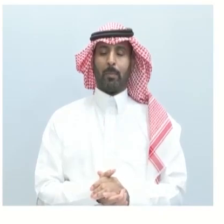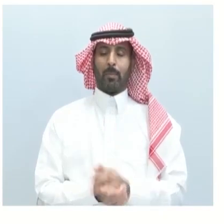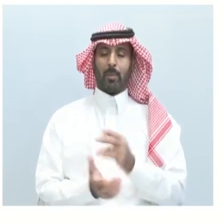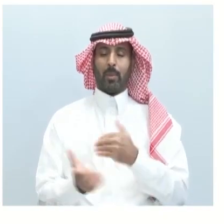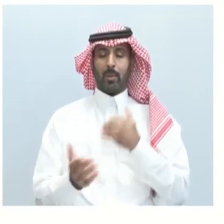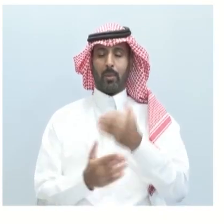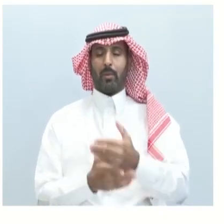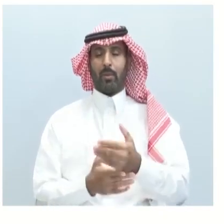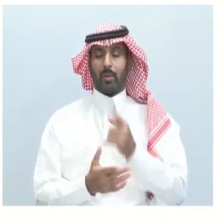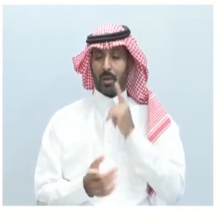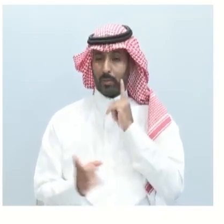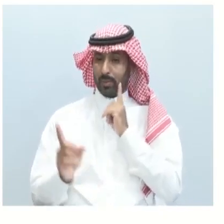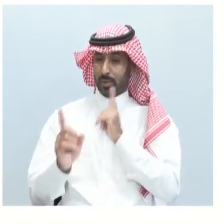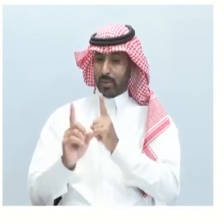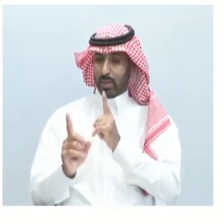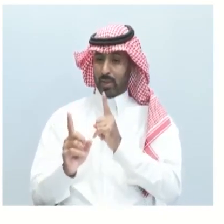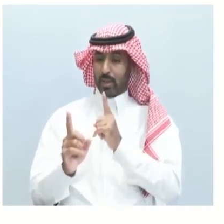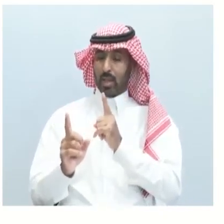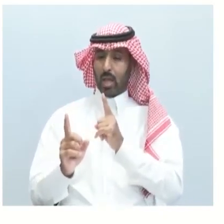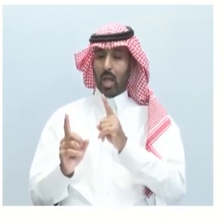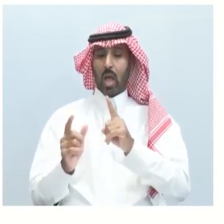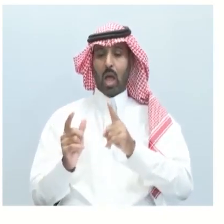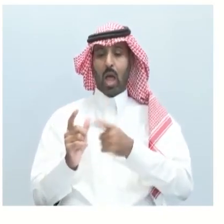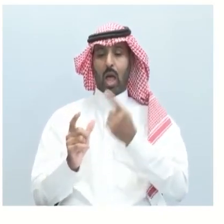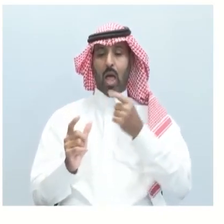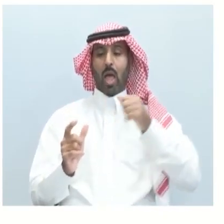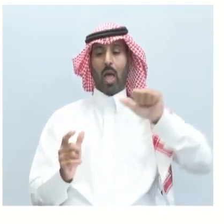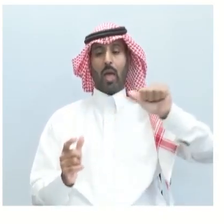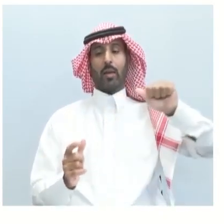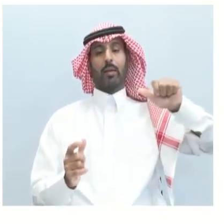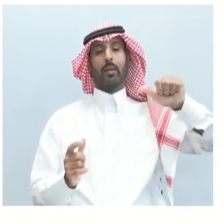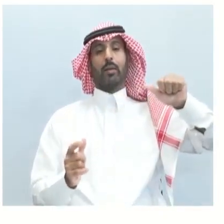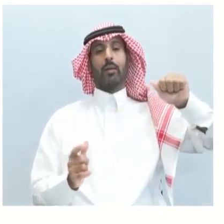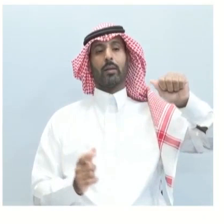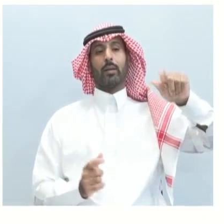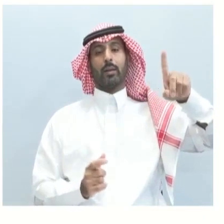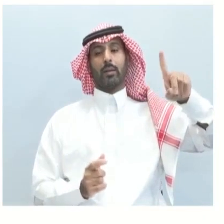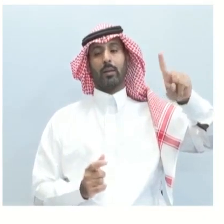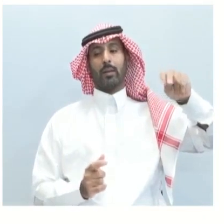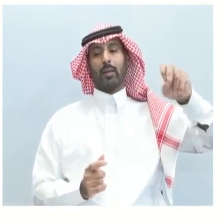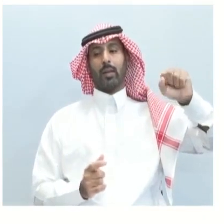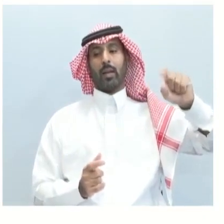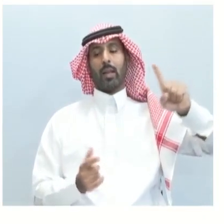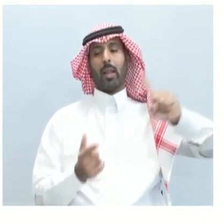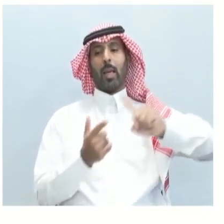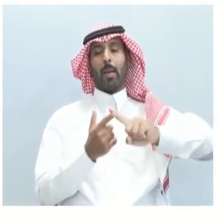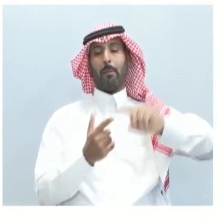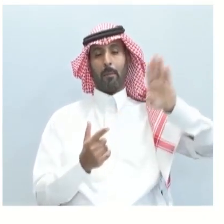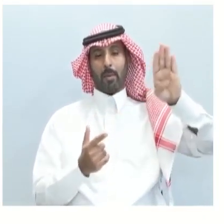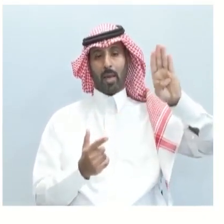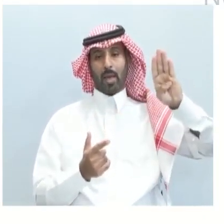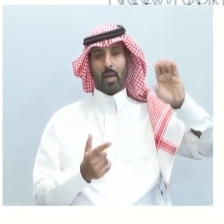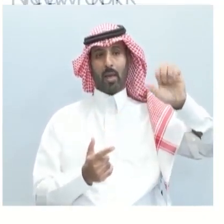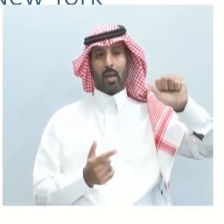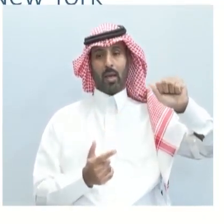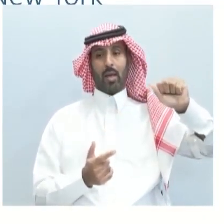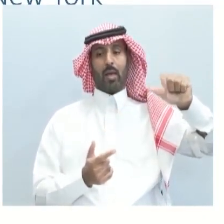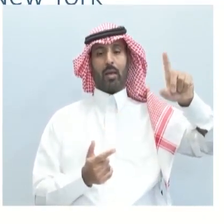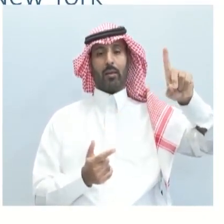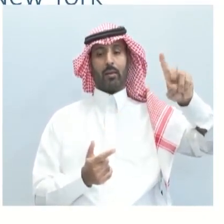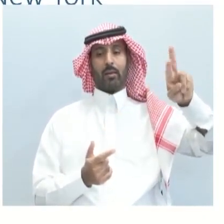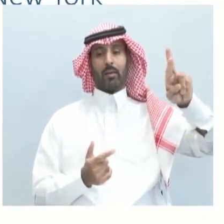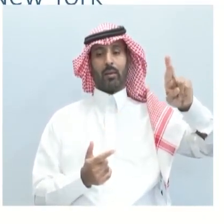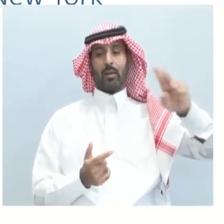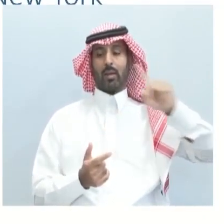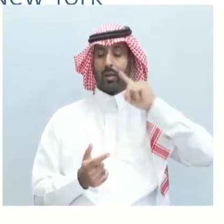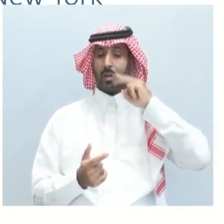Now, we are going to meet Adnan and Badr. Adnan and Badr here, they are going to be the stars of our lesson here. Now, they are